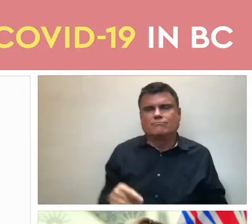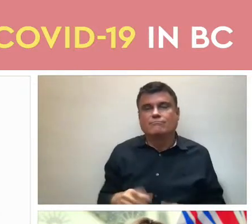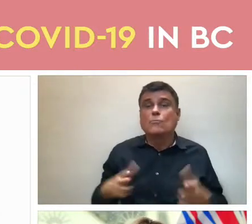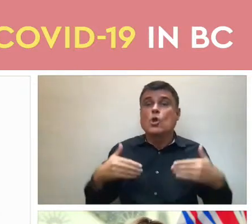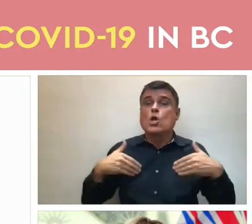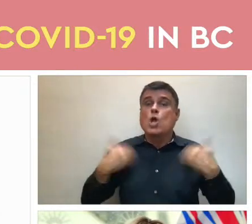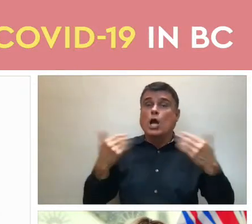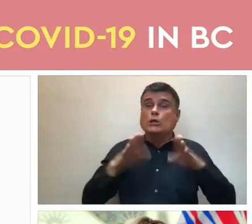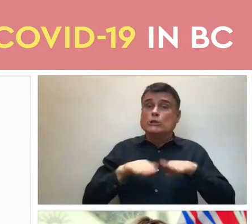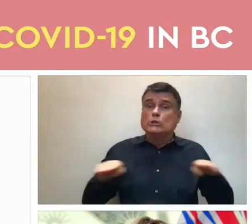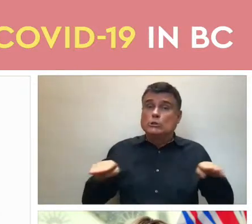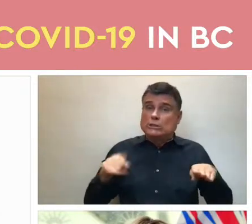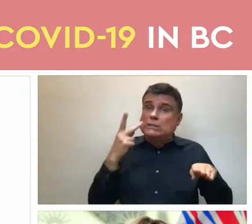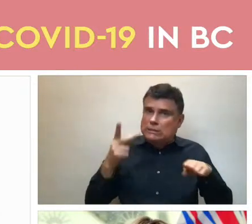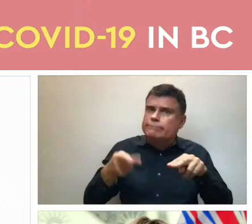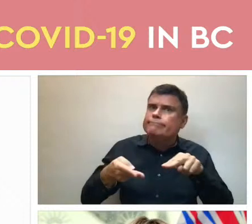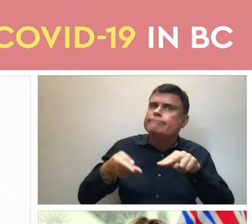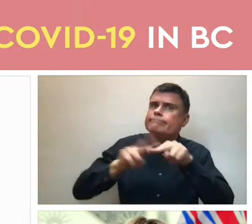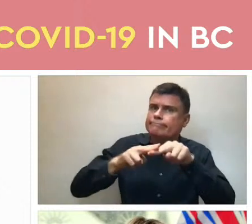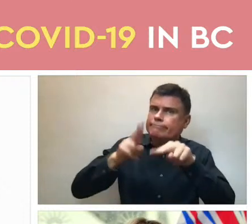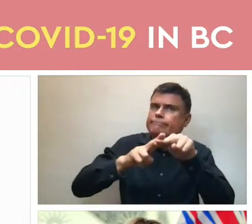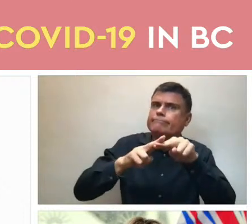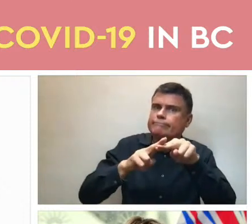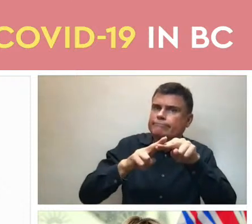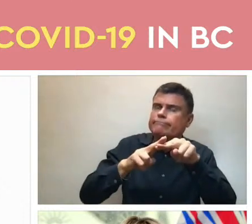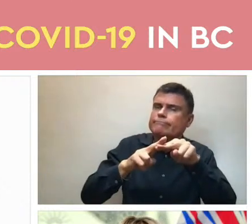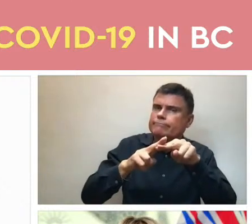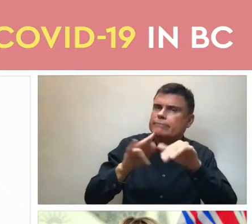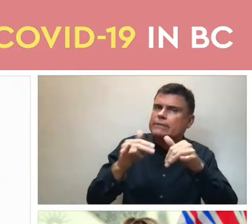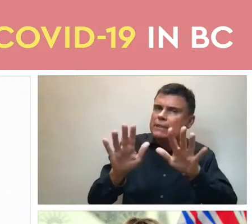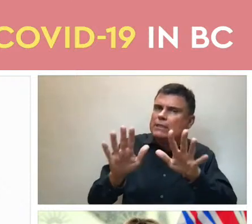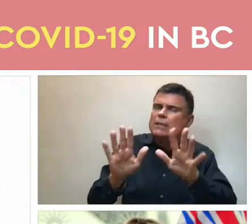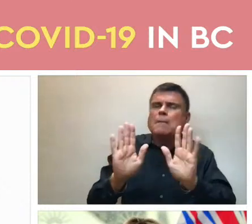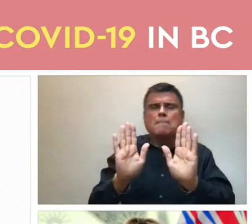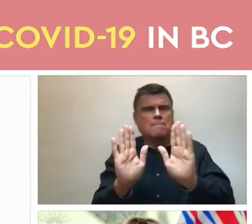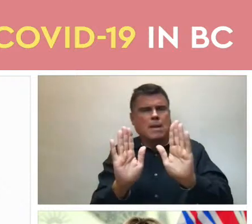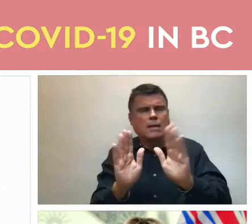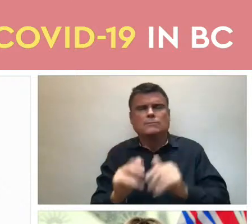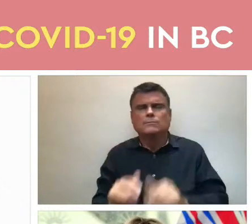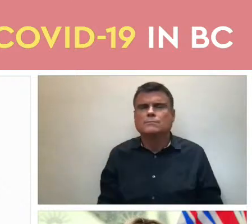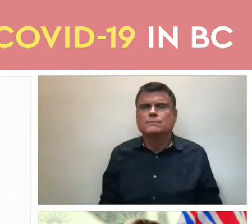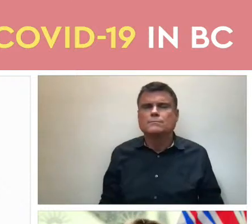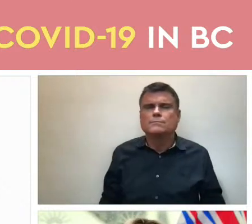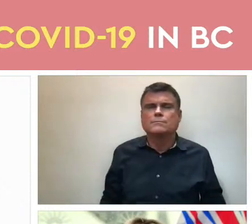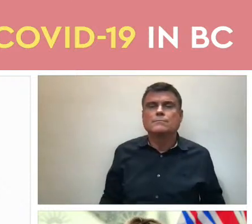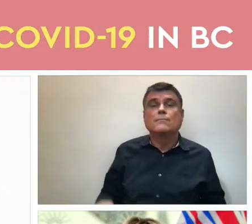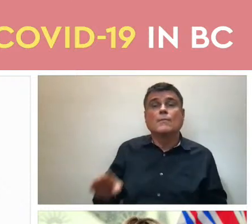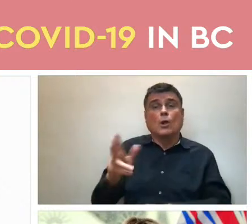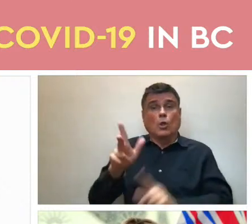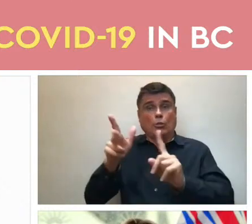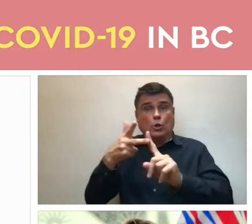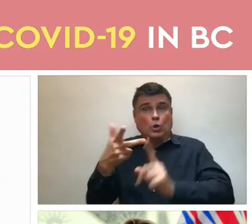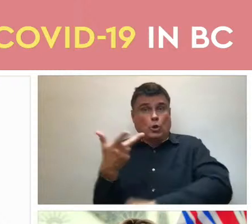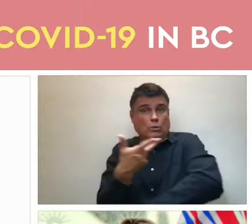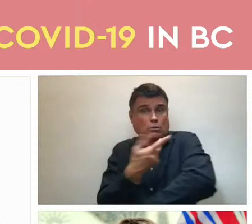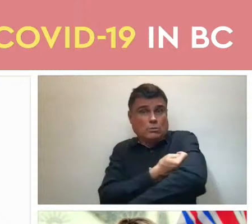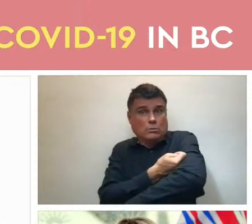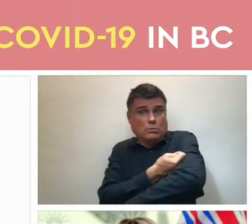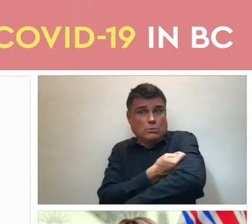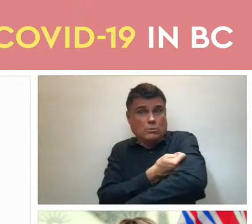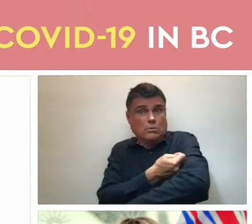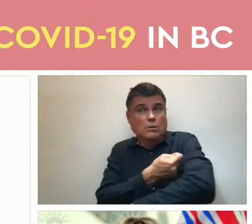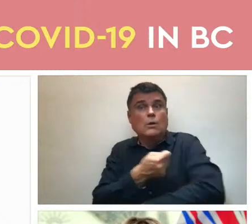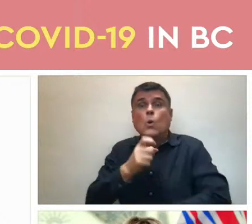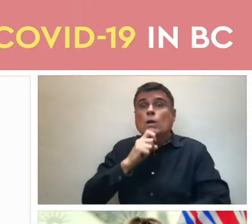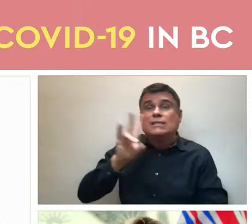still at a relatively high level, but we've also seen the impact of the booster doses in the 70 plus, where those rates